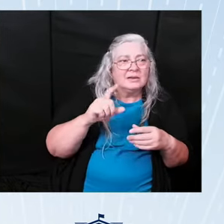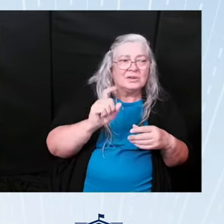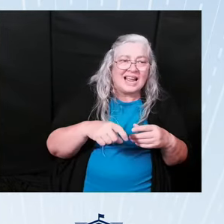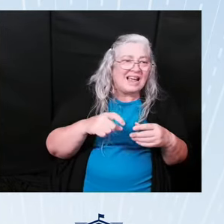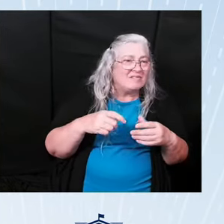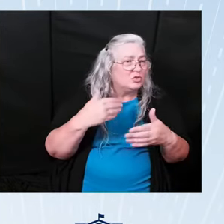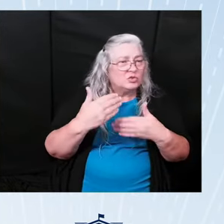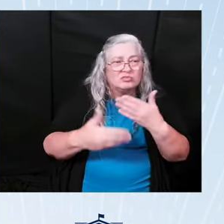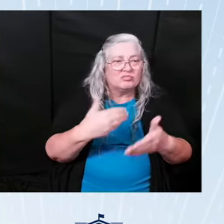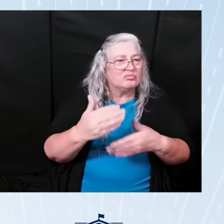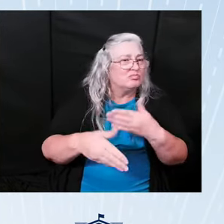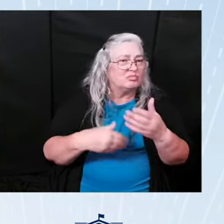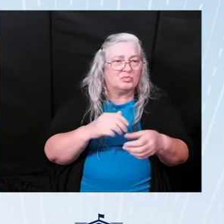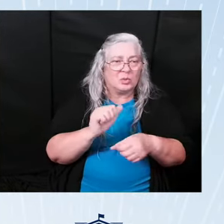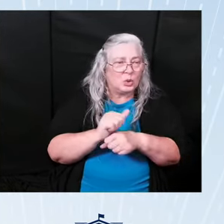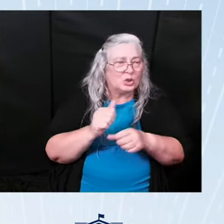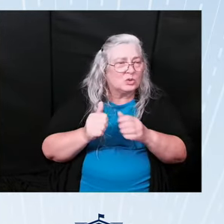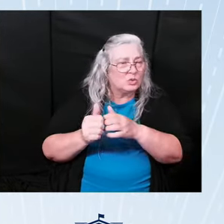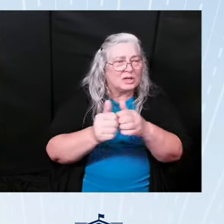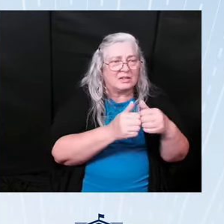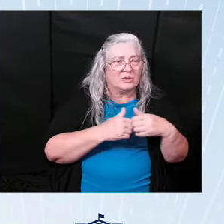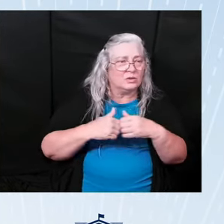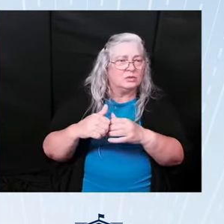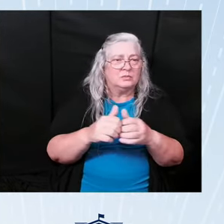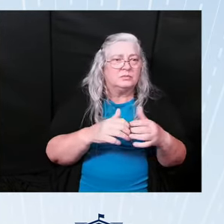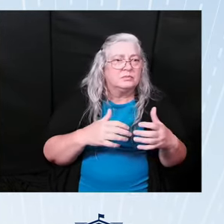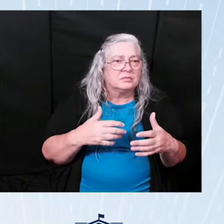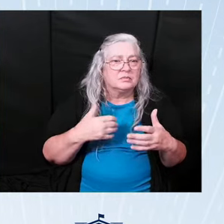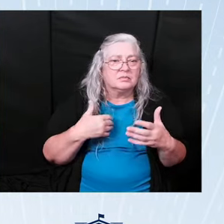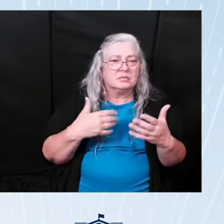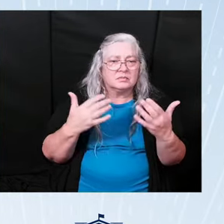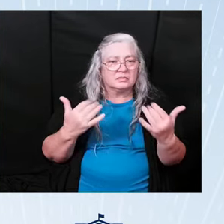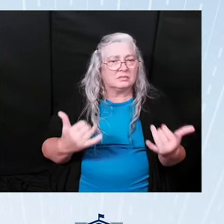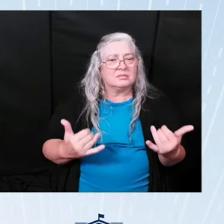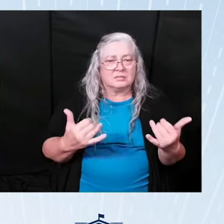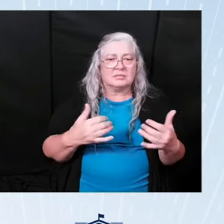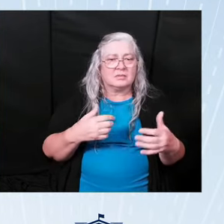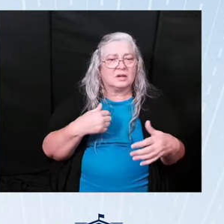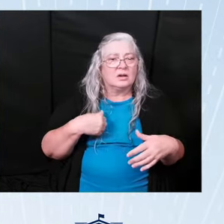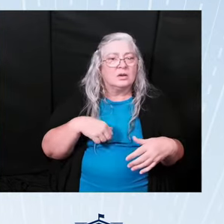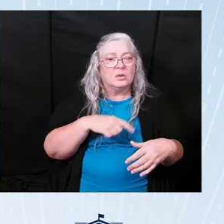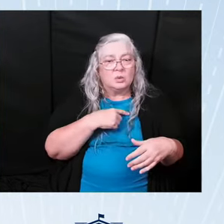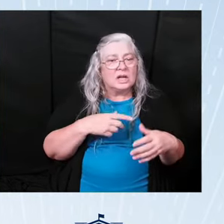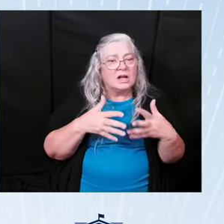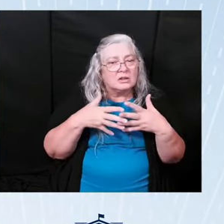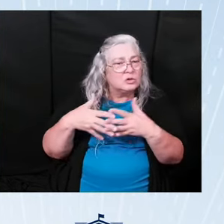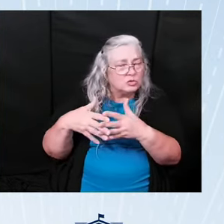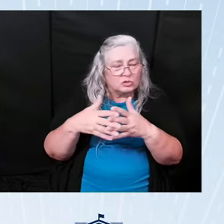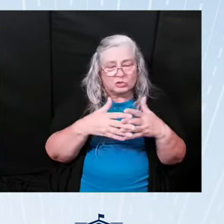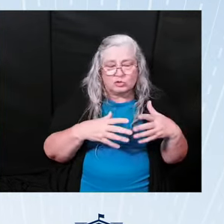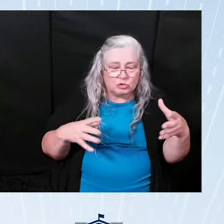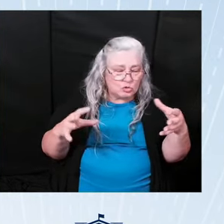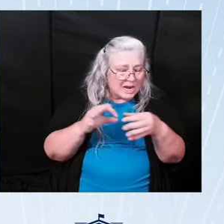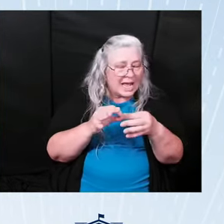say, we are the United States of America. There is nothing that we cannot do if we do it together. Right before he says, God bless